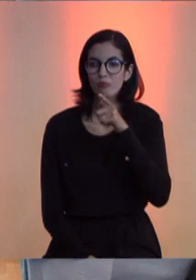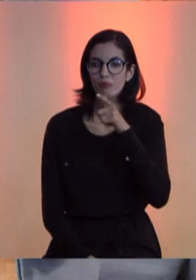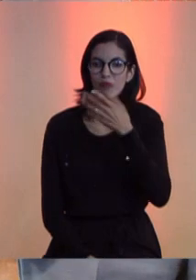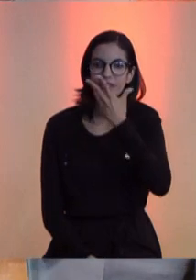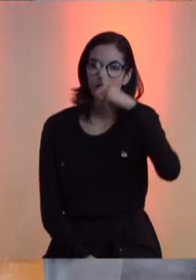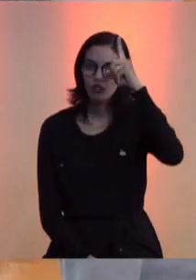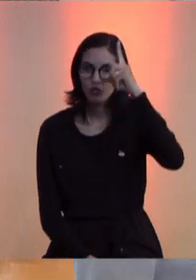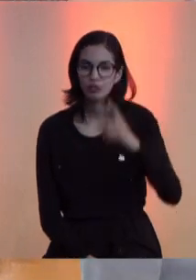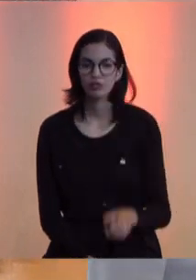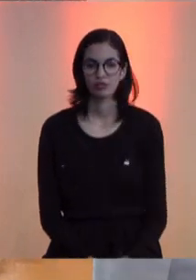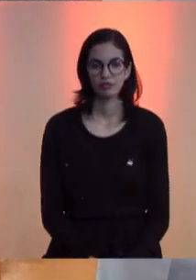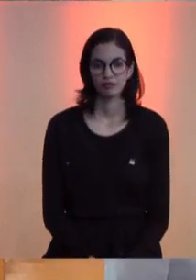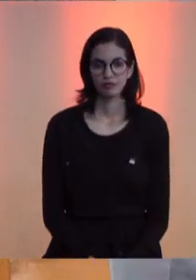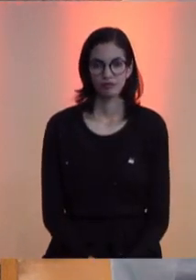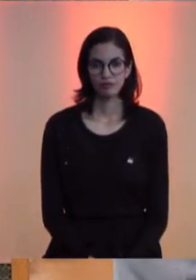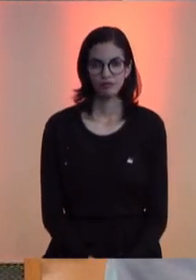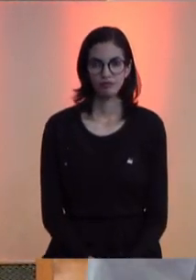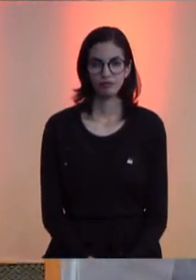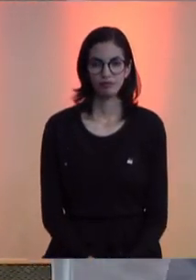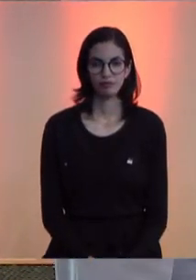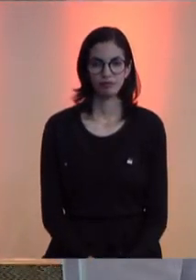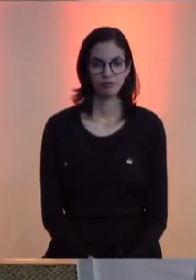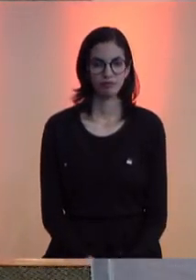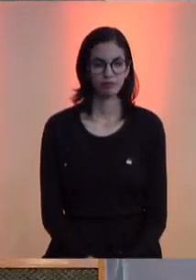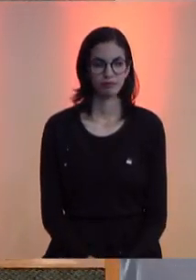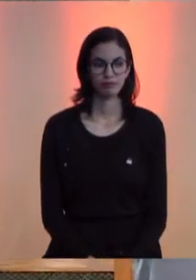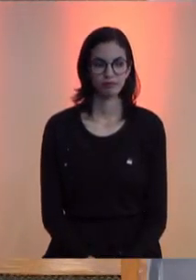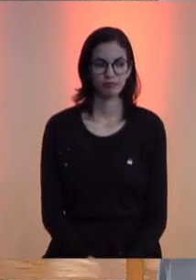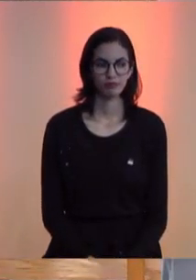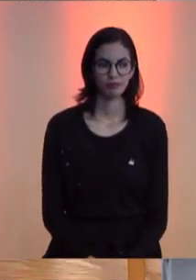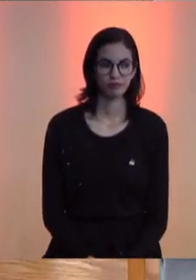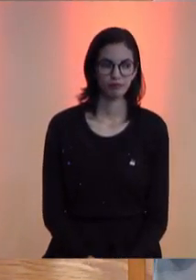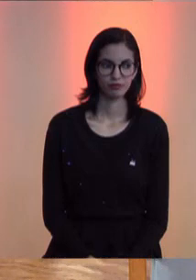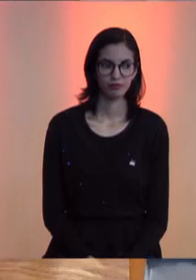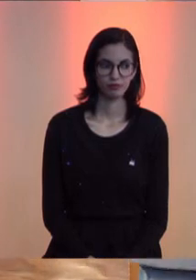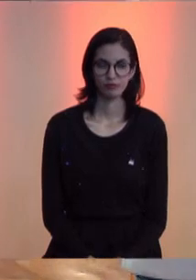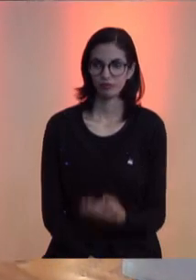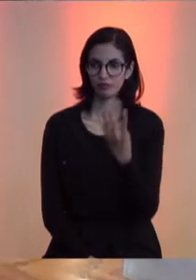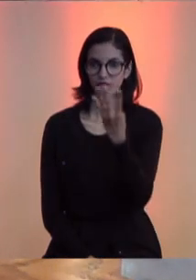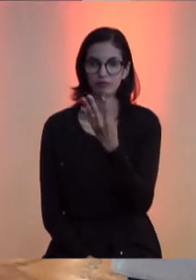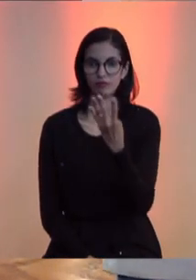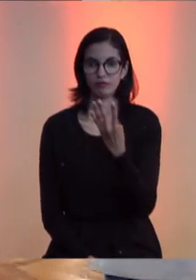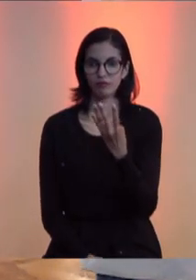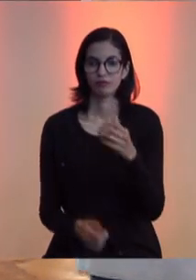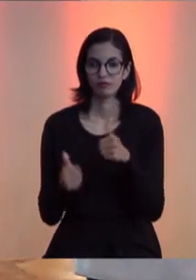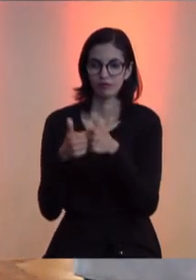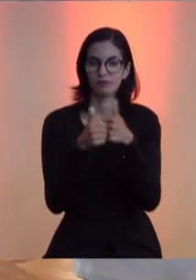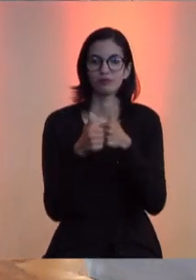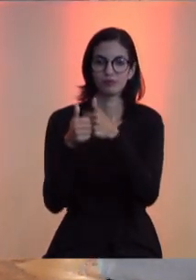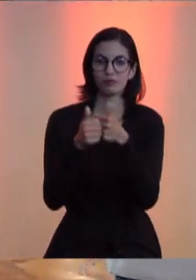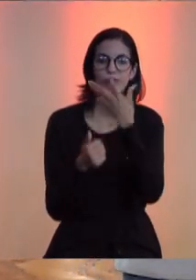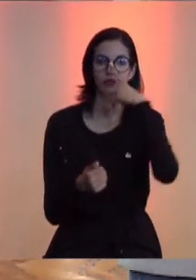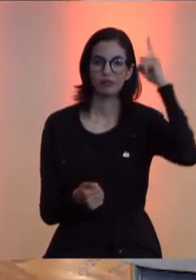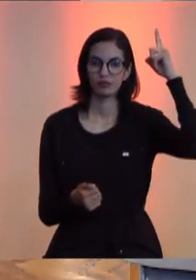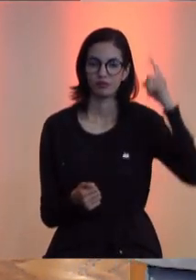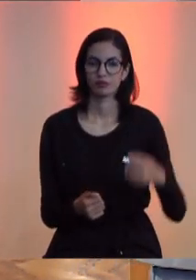campus. Escúchenme, hermanos de este campus. When you walk with God. Cuando caminas con Dios. When you walk with this, but if